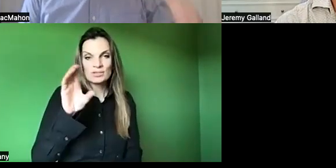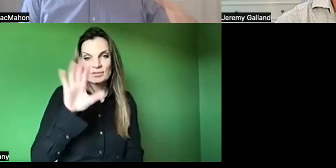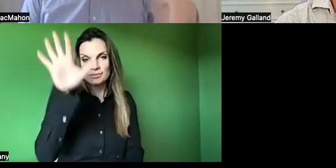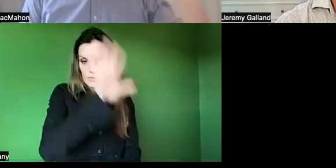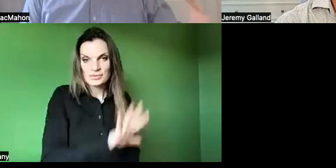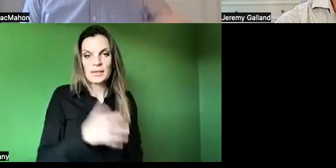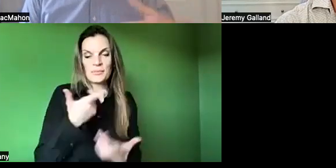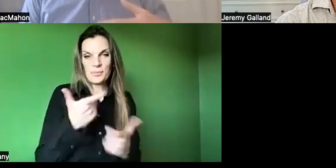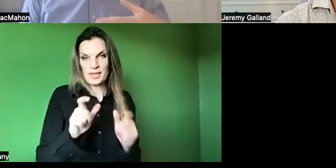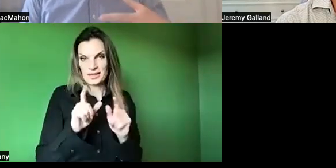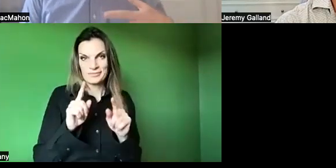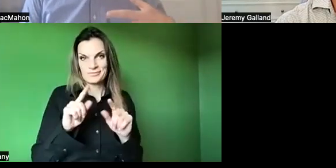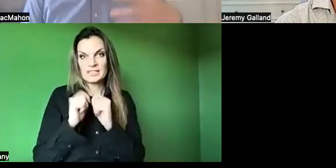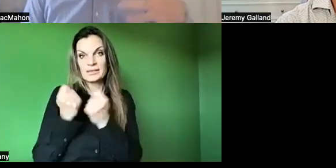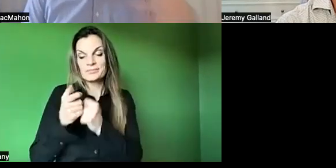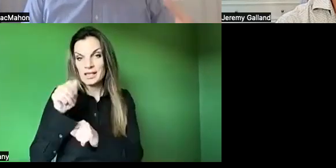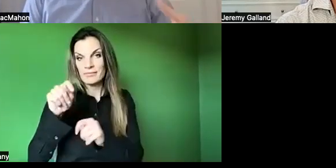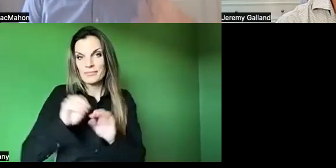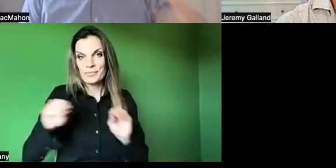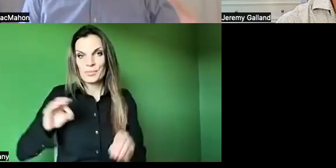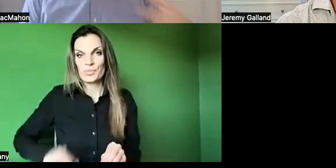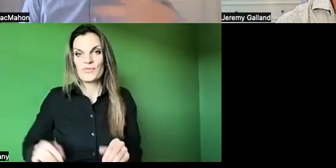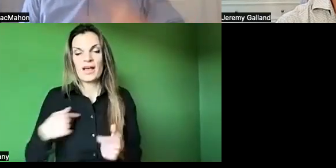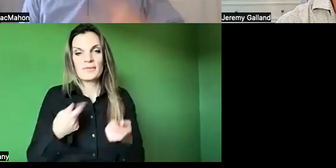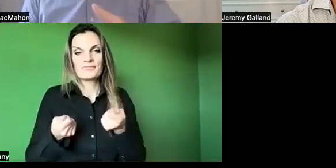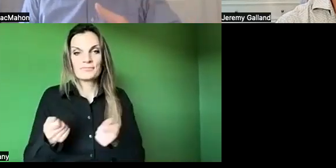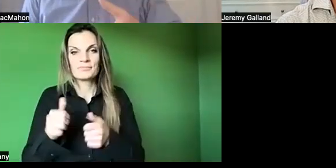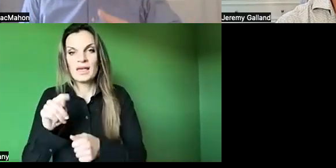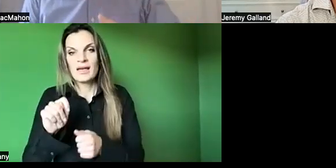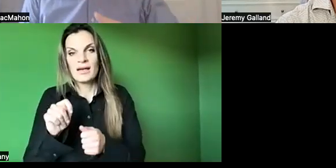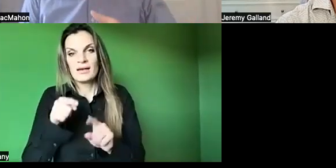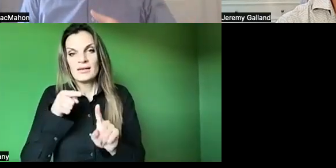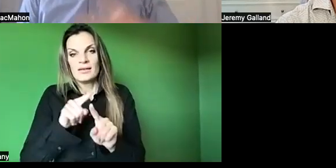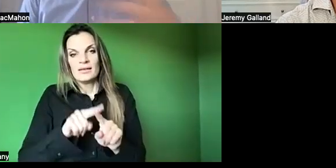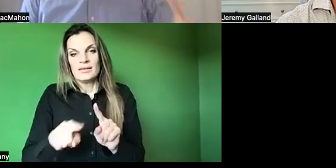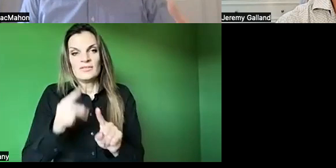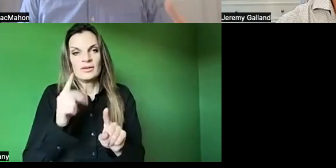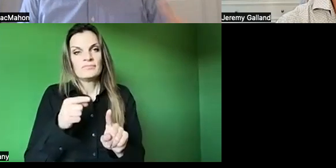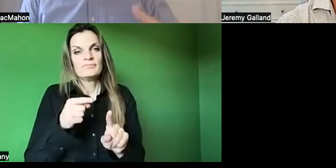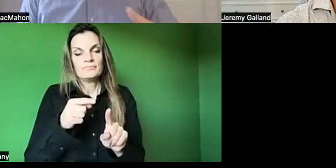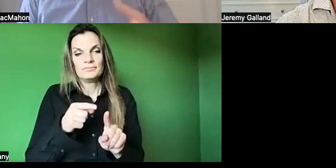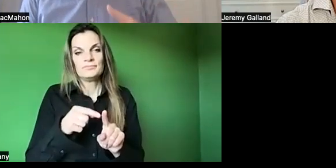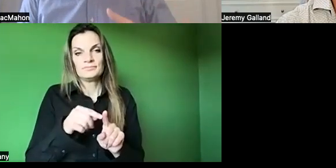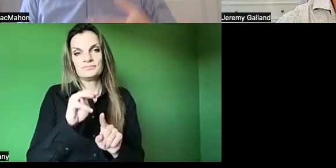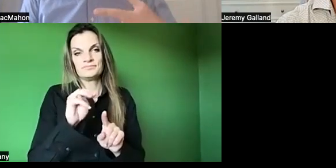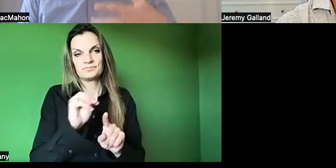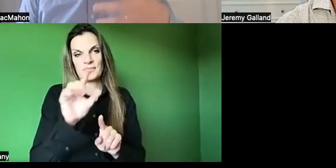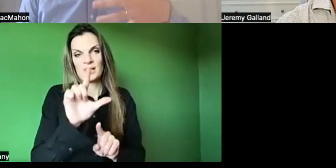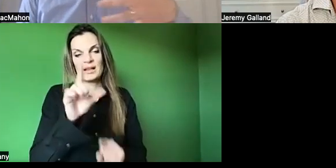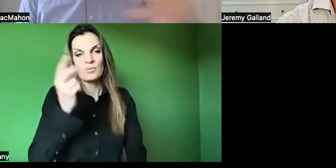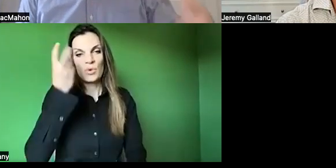at significant nonprofits. So I ran the ticketing and marketing team at the 9/11 Memorial. That's about a $70 million